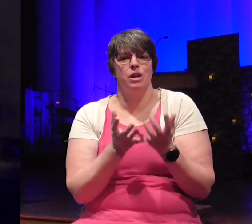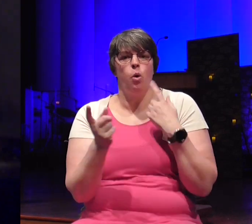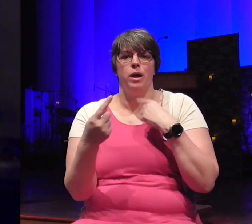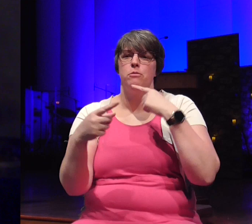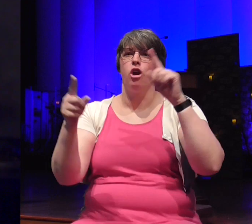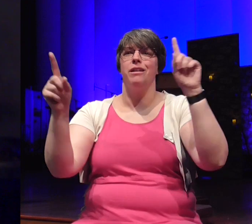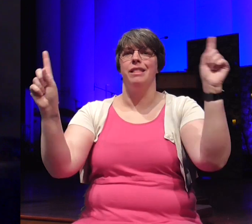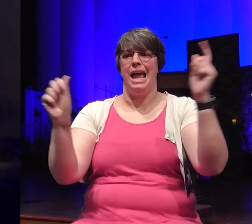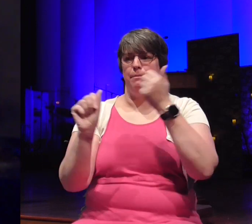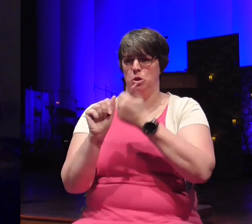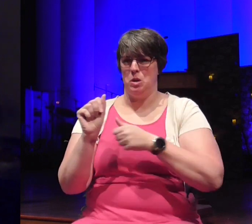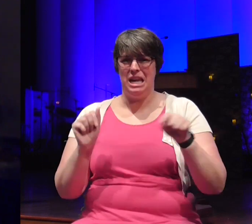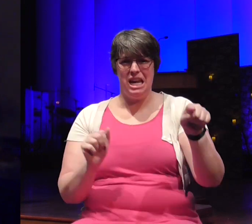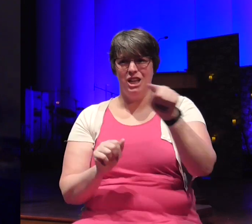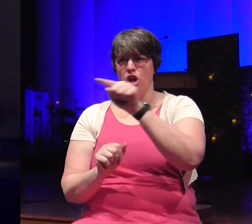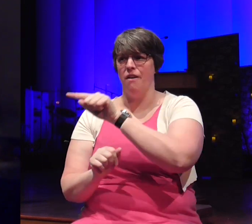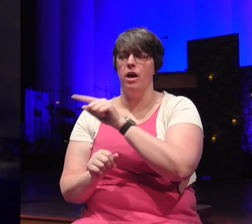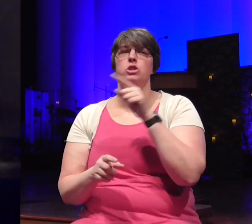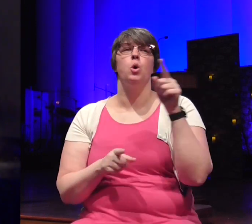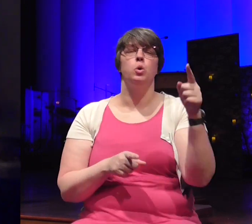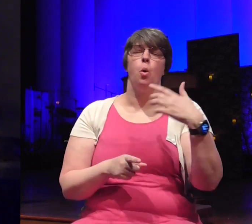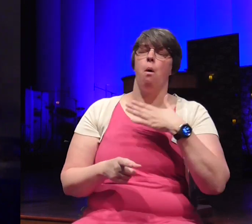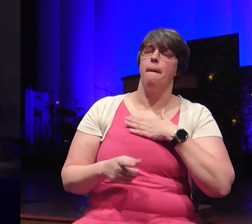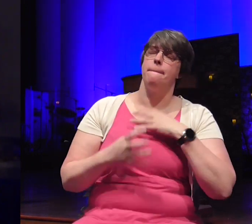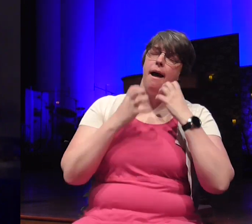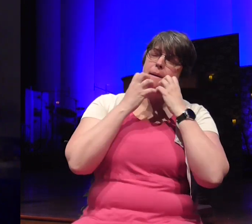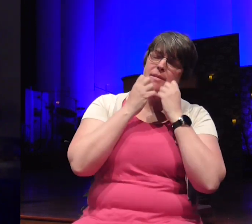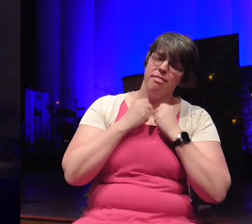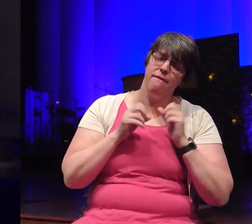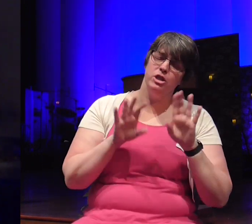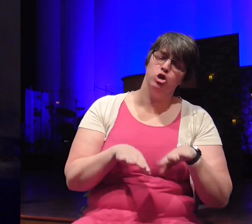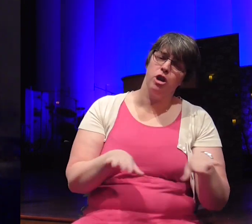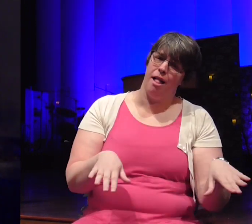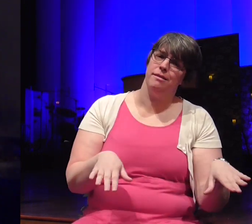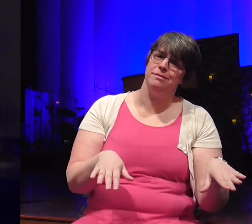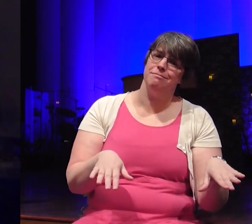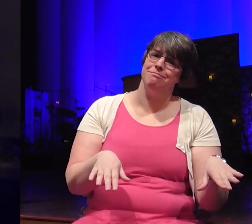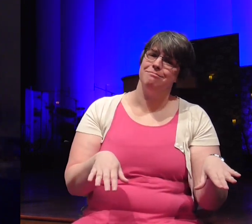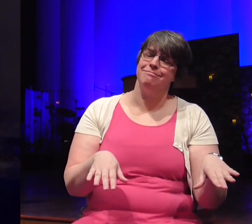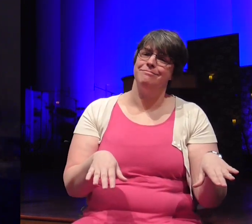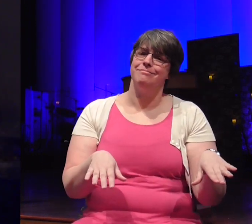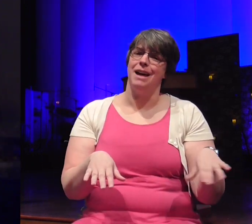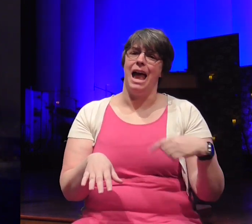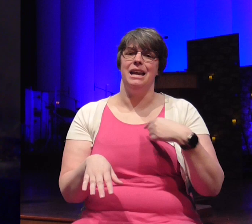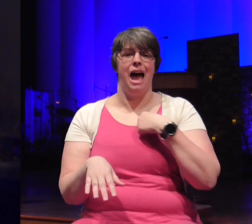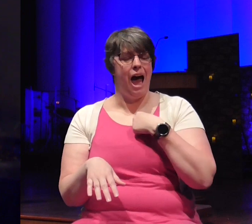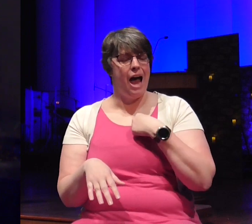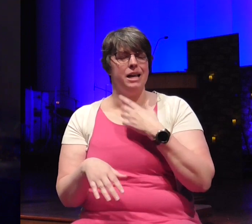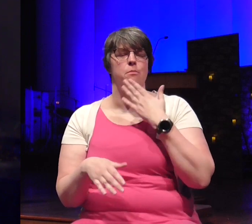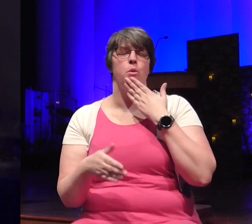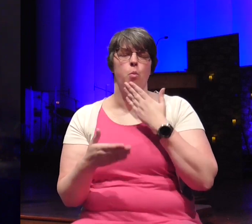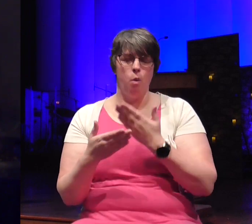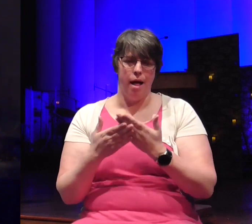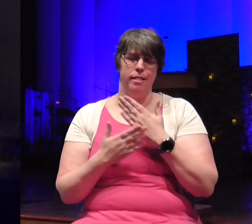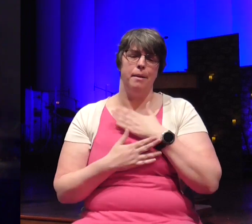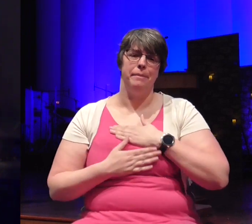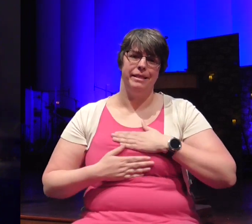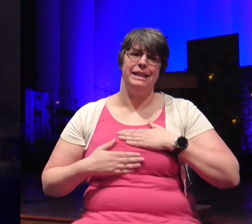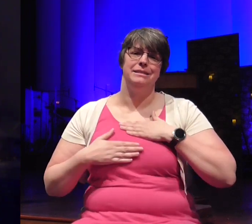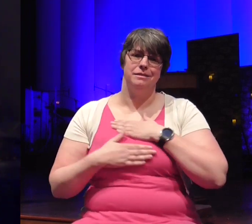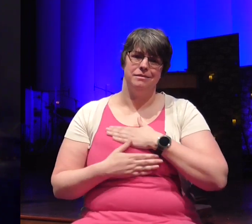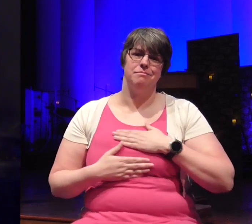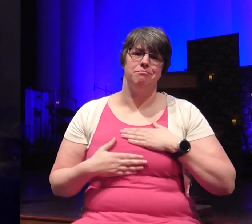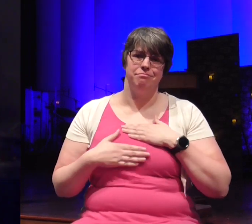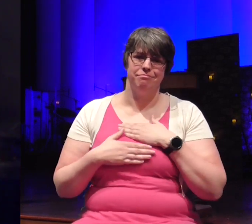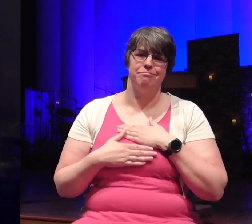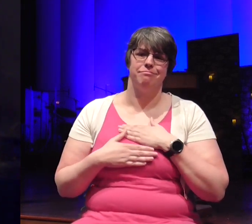Proclaiming to each and every one of us, thou art my beloved child, in whom I am well pleased.